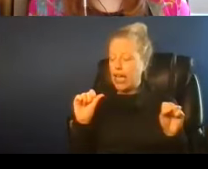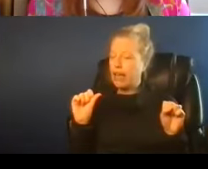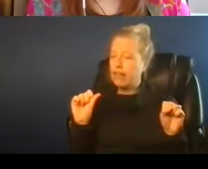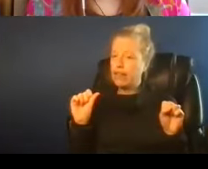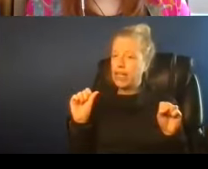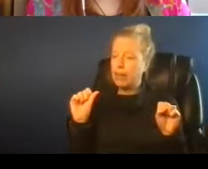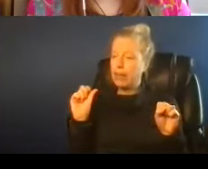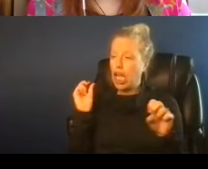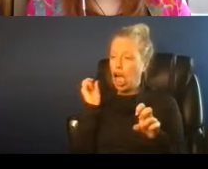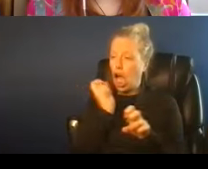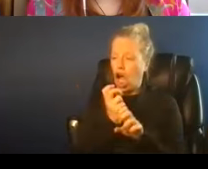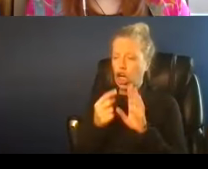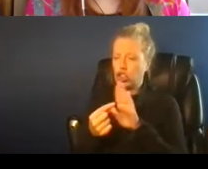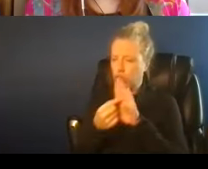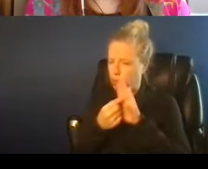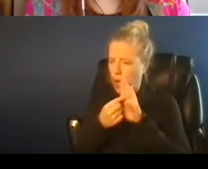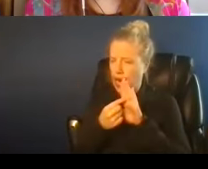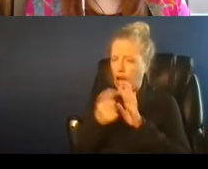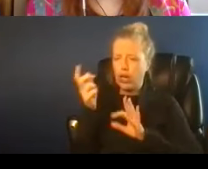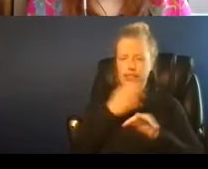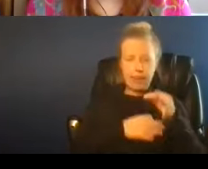harder to point out than physical safety.